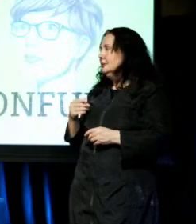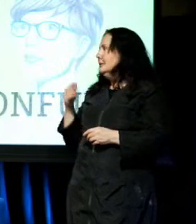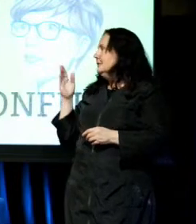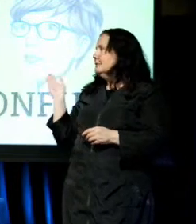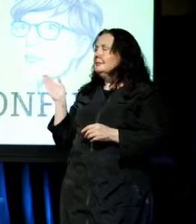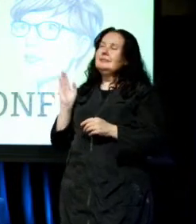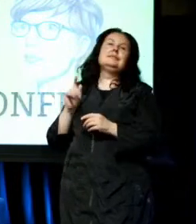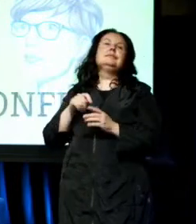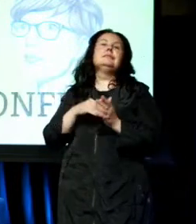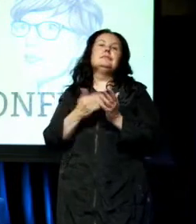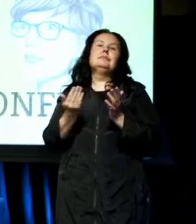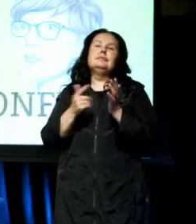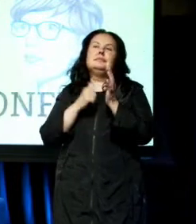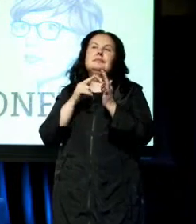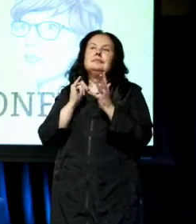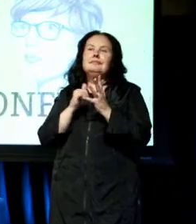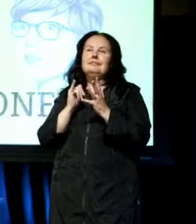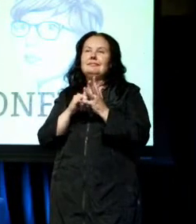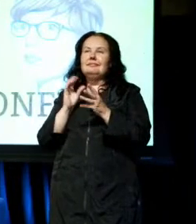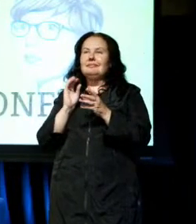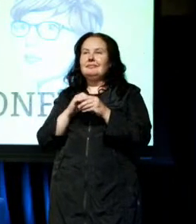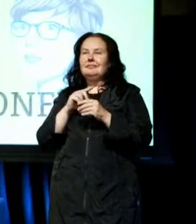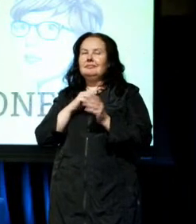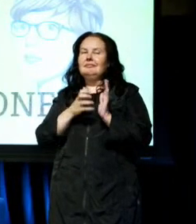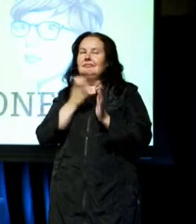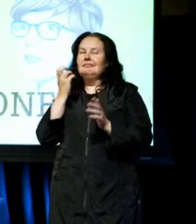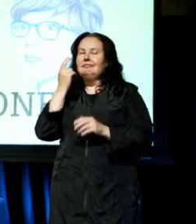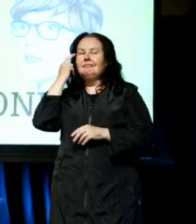I think you did. Now Jess is actually doing Stolen Valor.